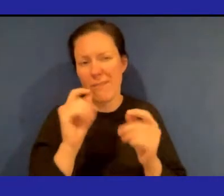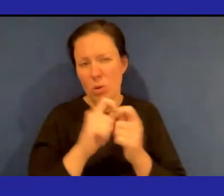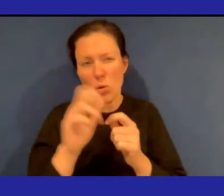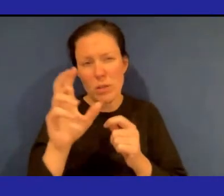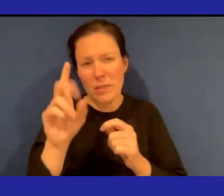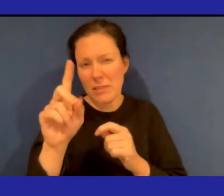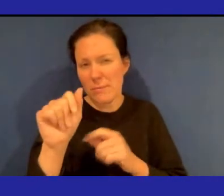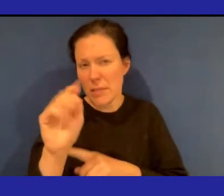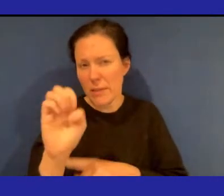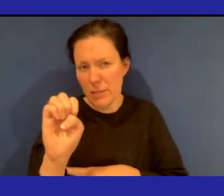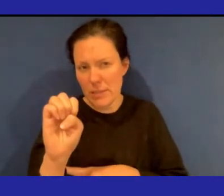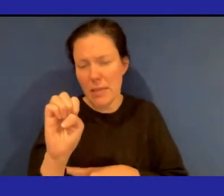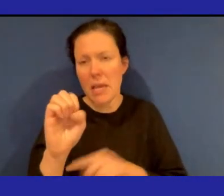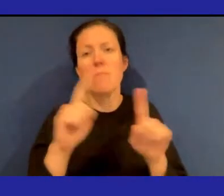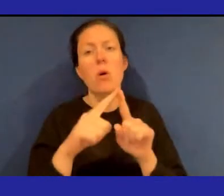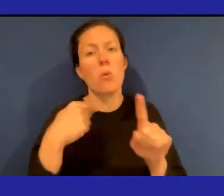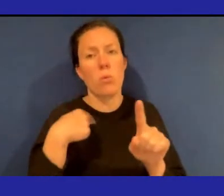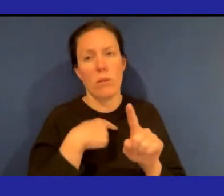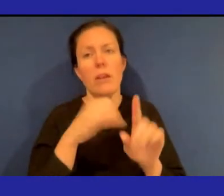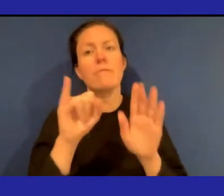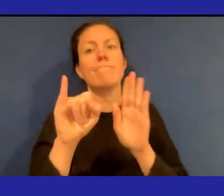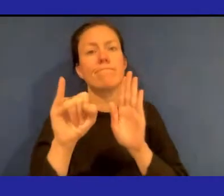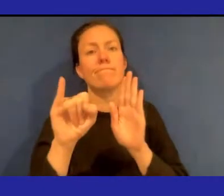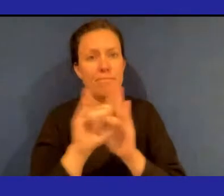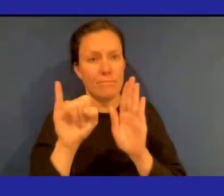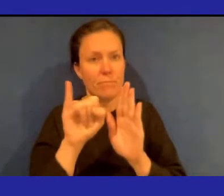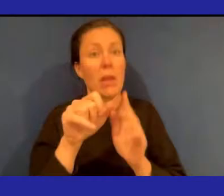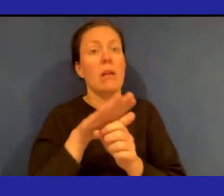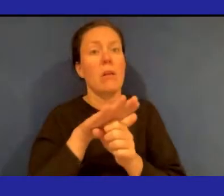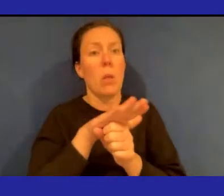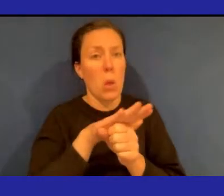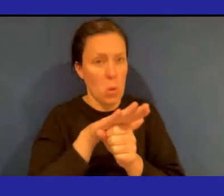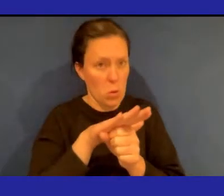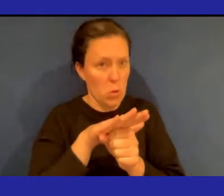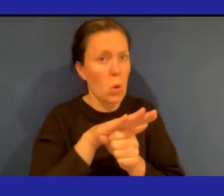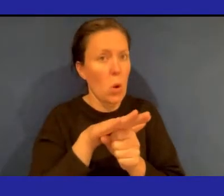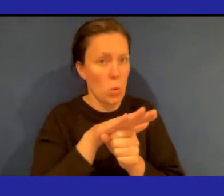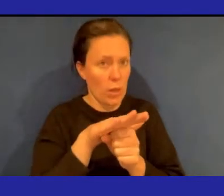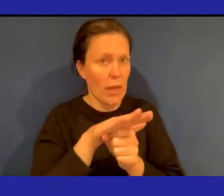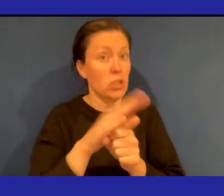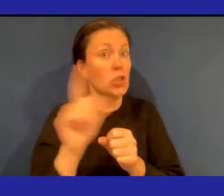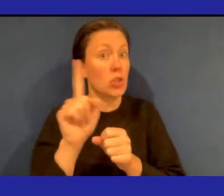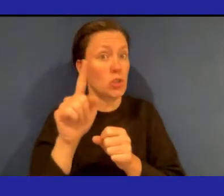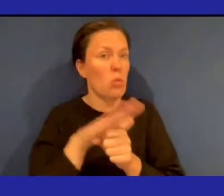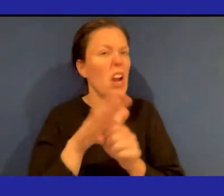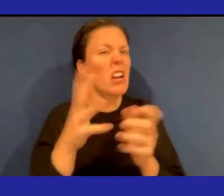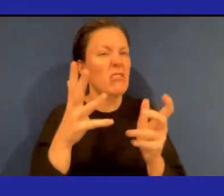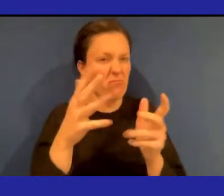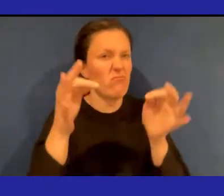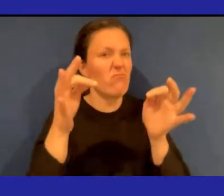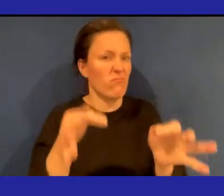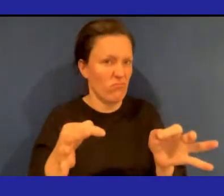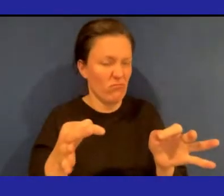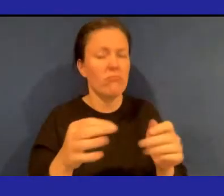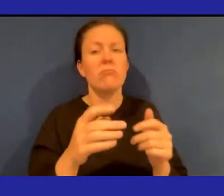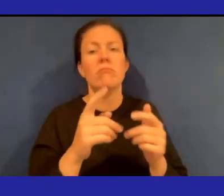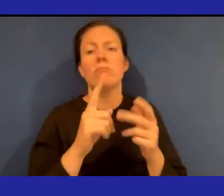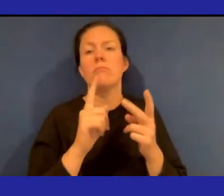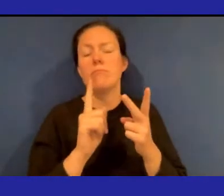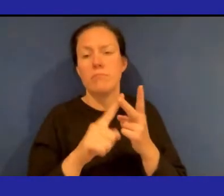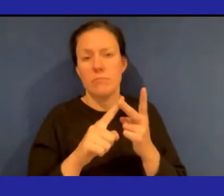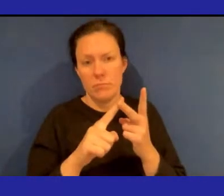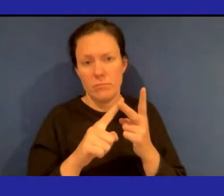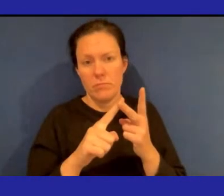but we've identified the location, this adequate space to put it, and we